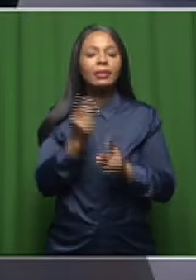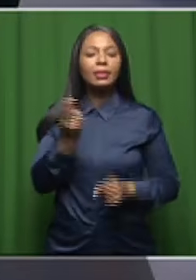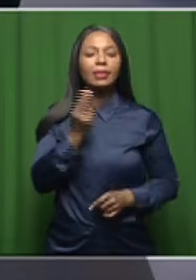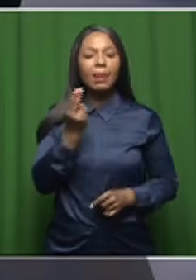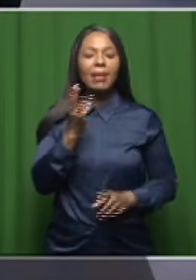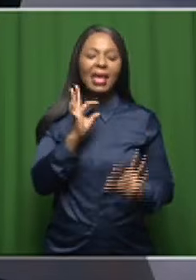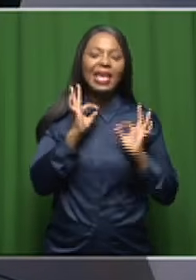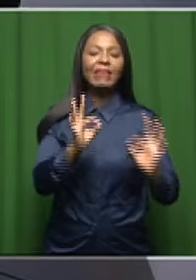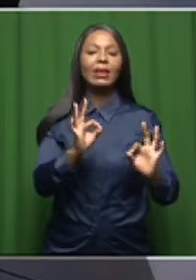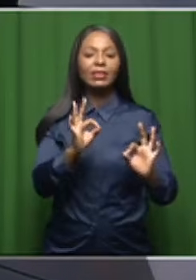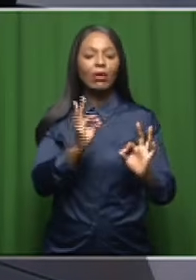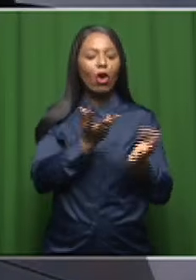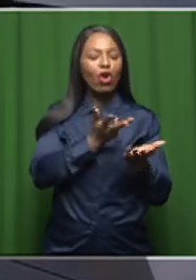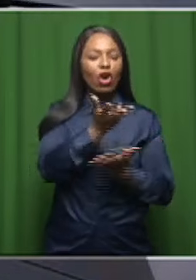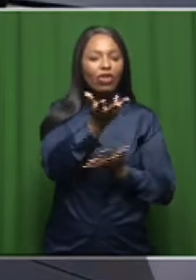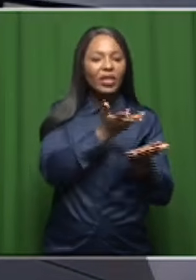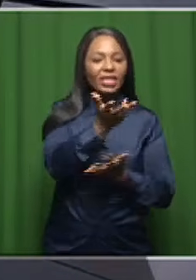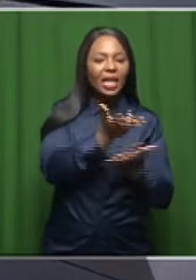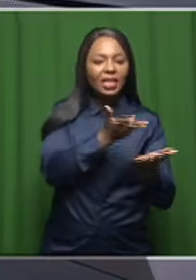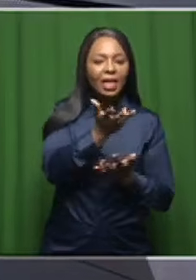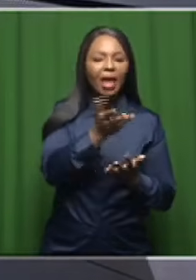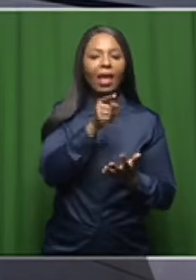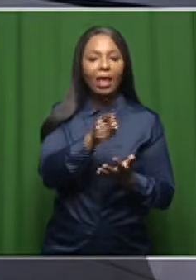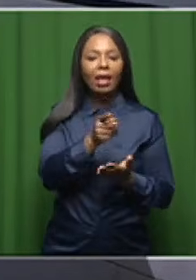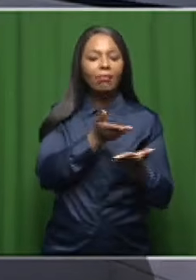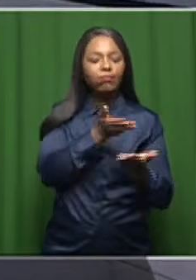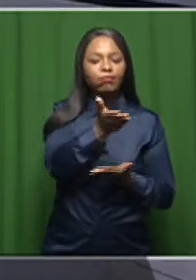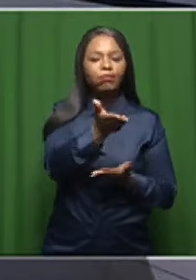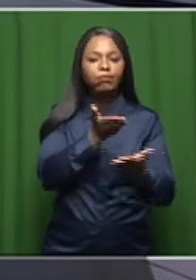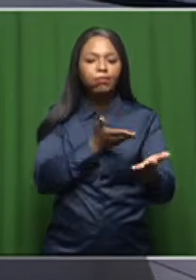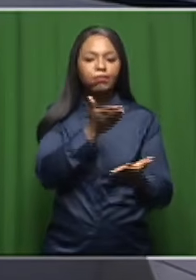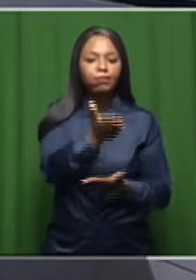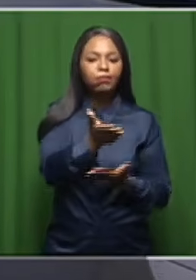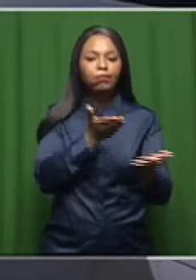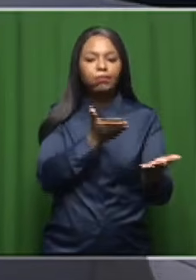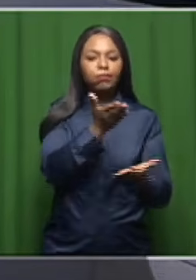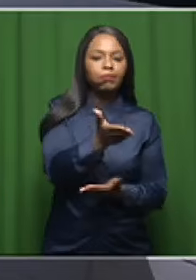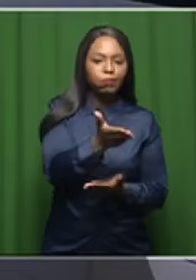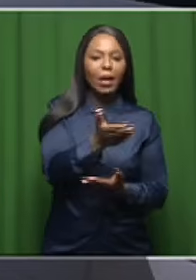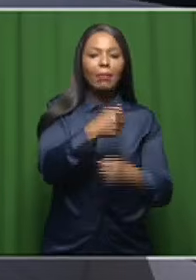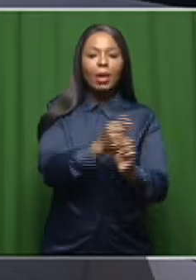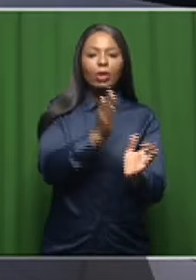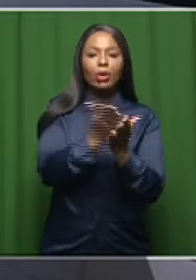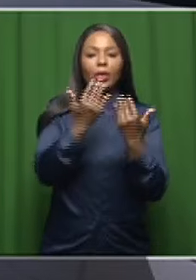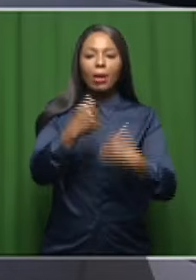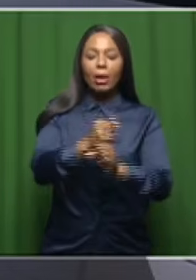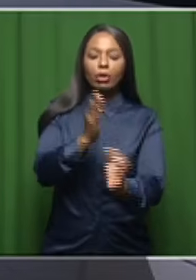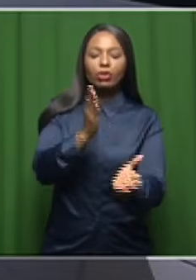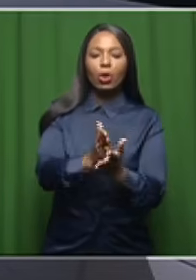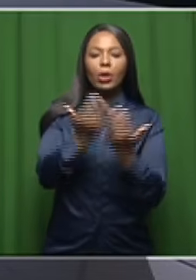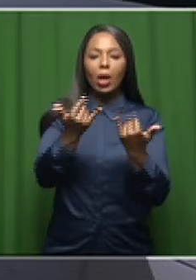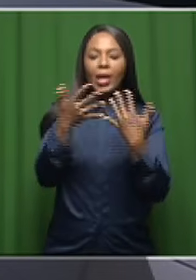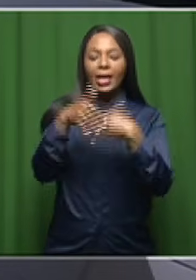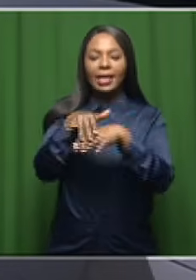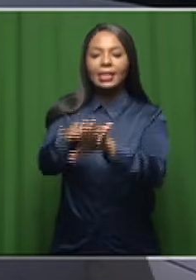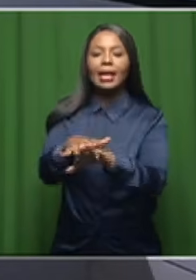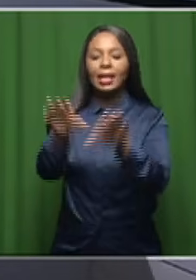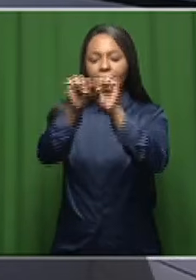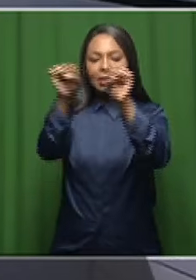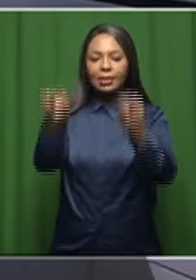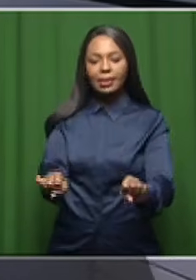effective conversations as well as moves are currently being put forward to ensure that, of course, you integrate the system